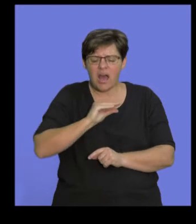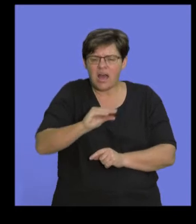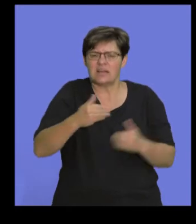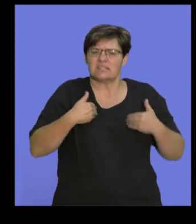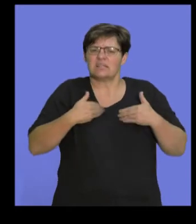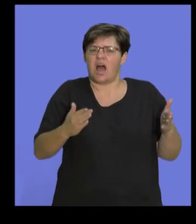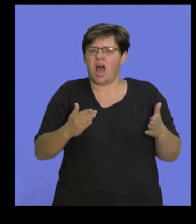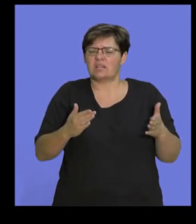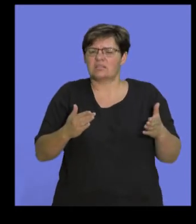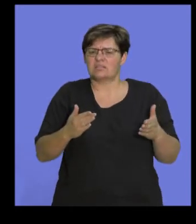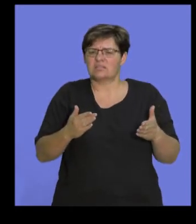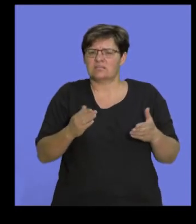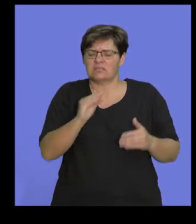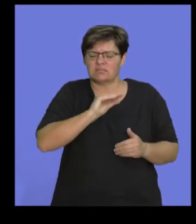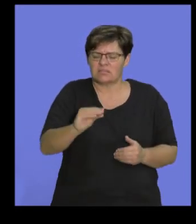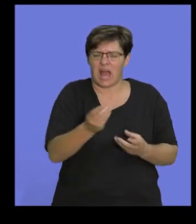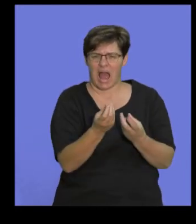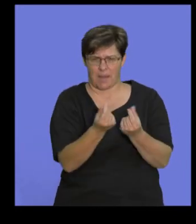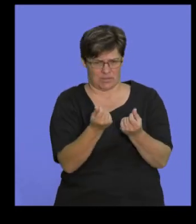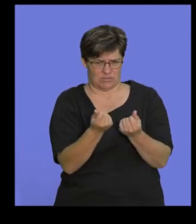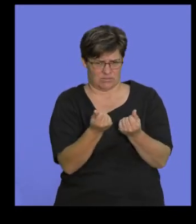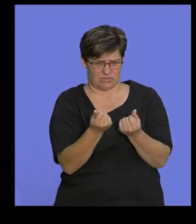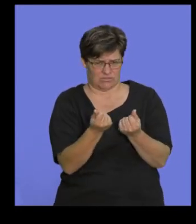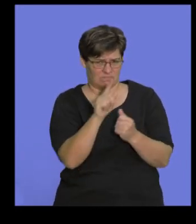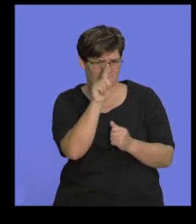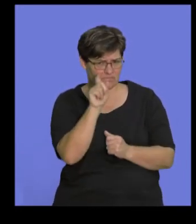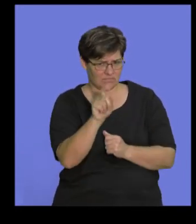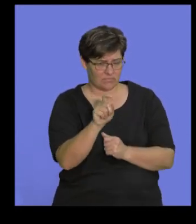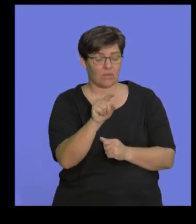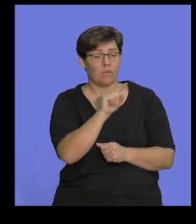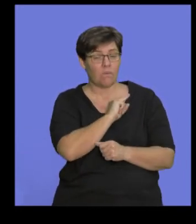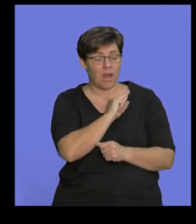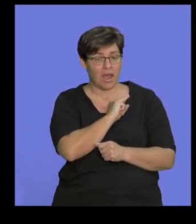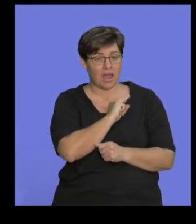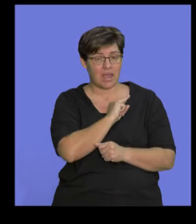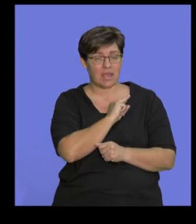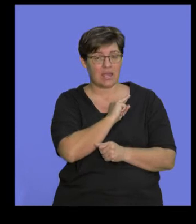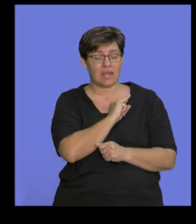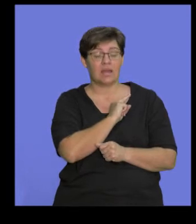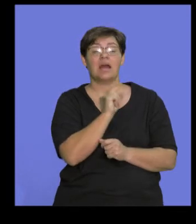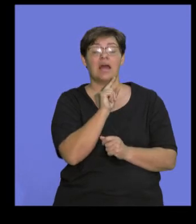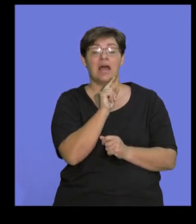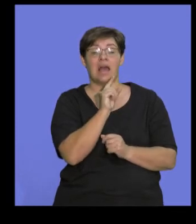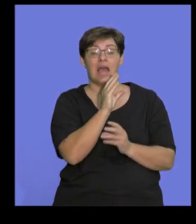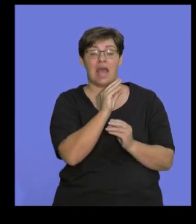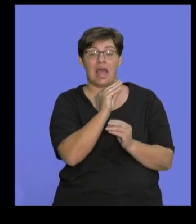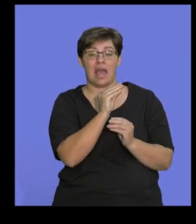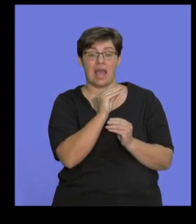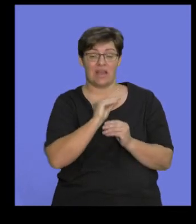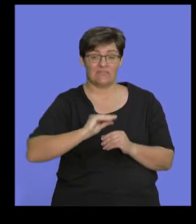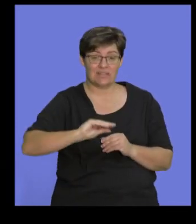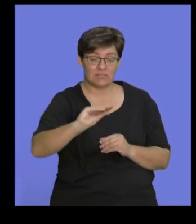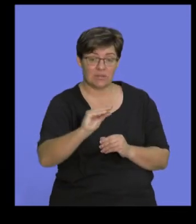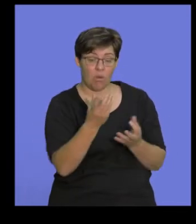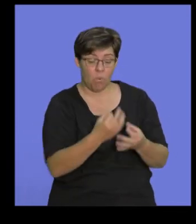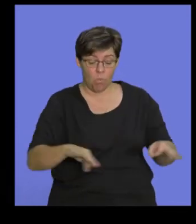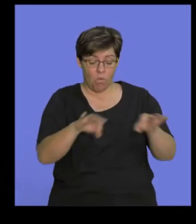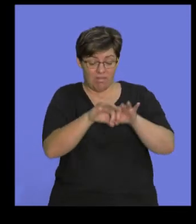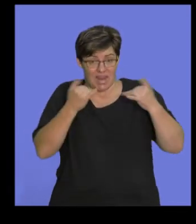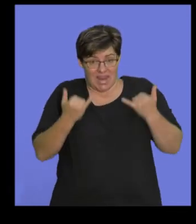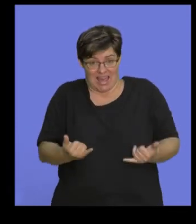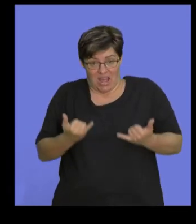if the investment is now worth 150,000, right? Now the interest that